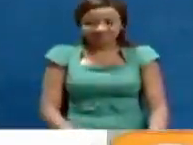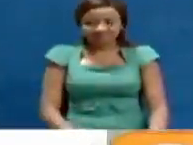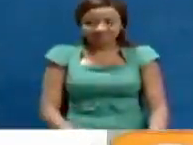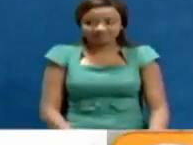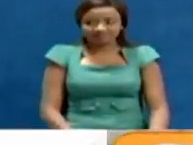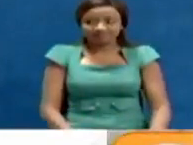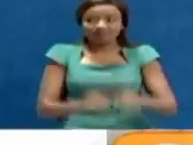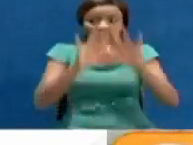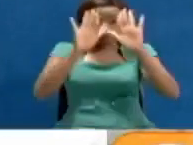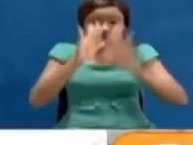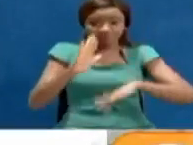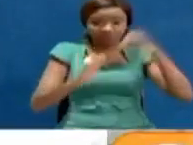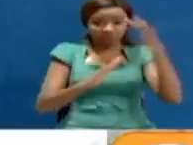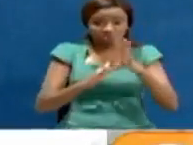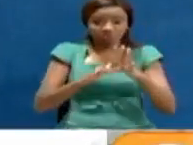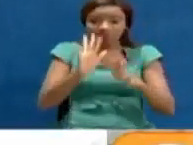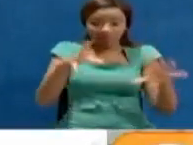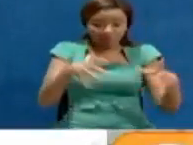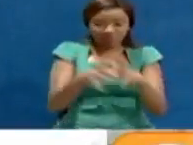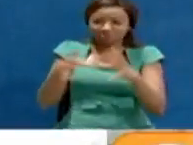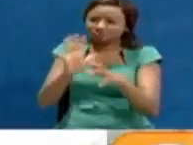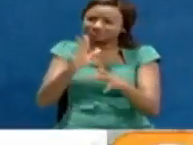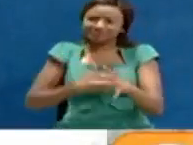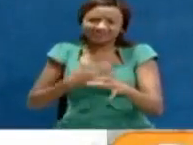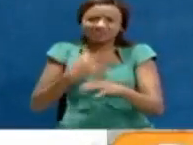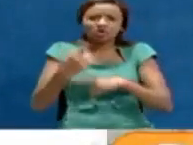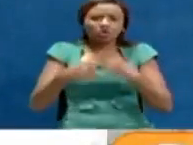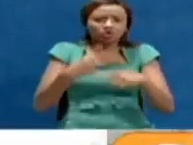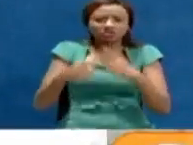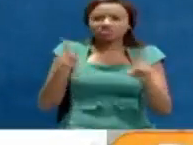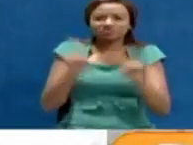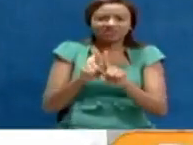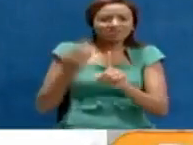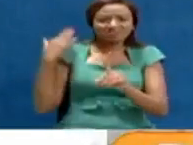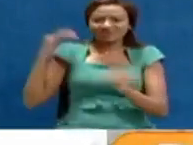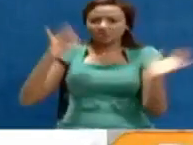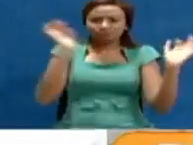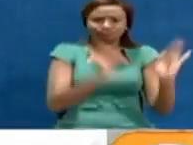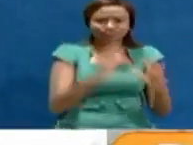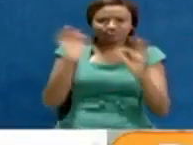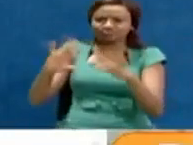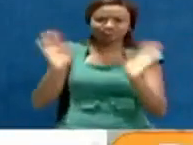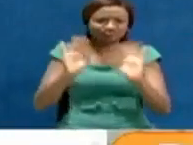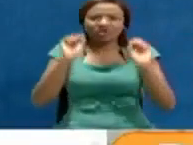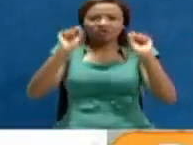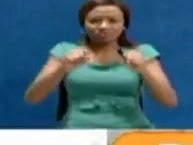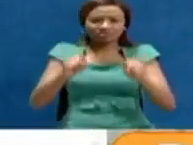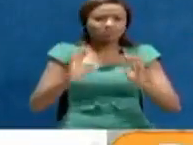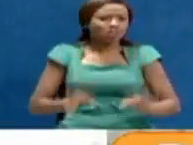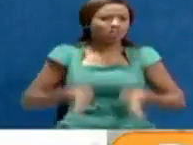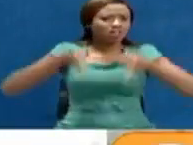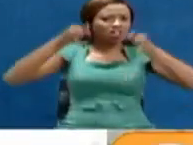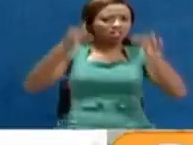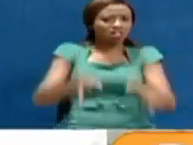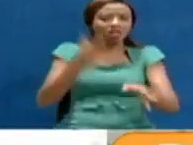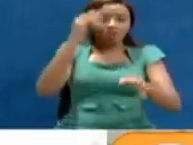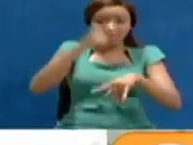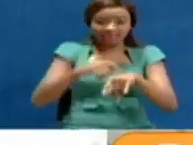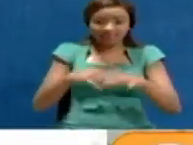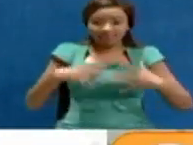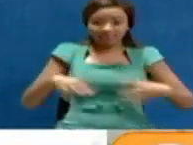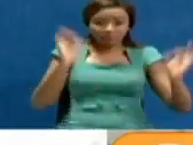It is very important for communities not to continue with events as planned, and they can postpone this event because when people